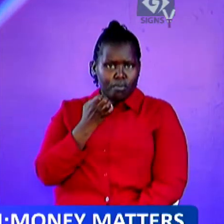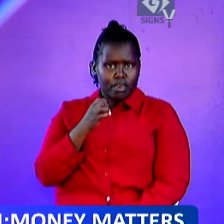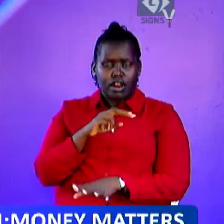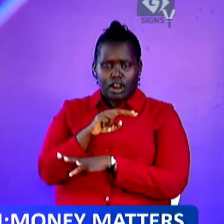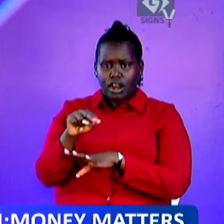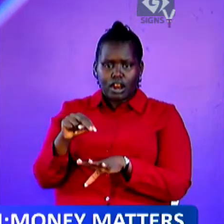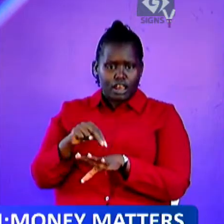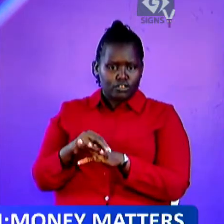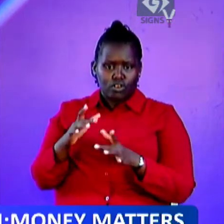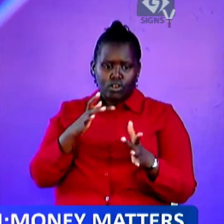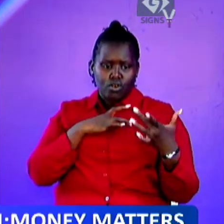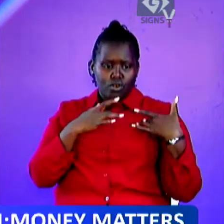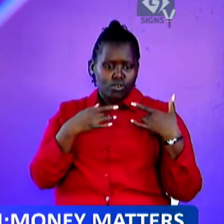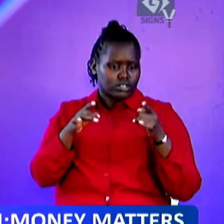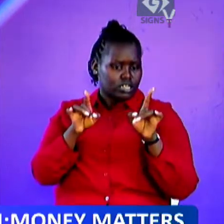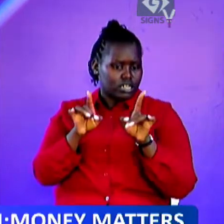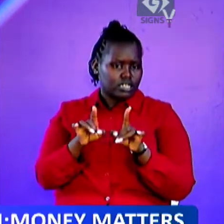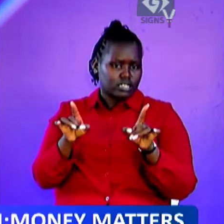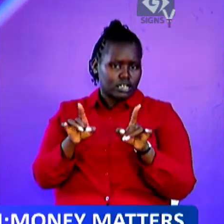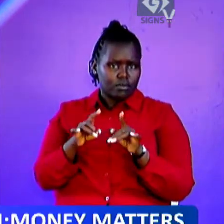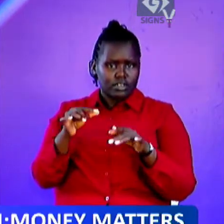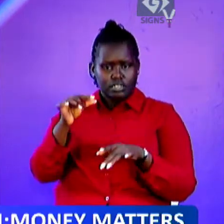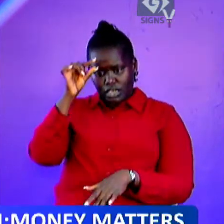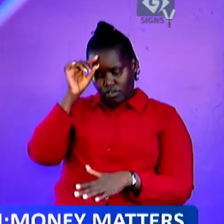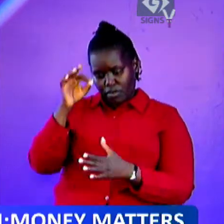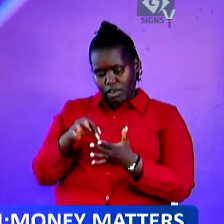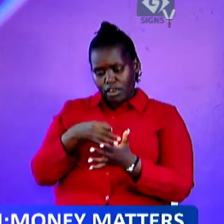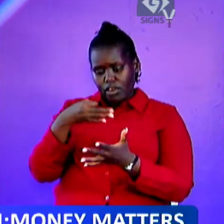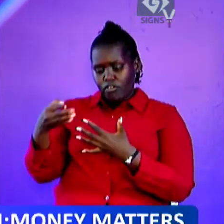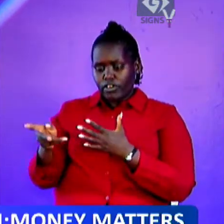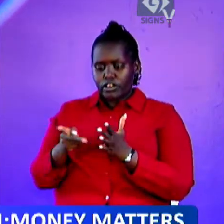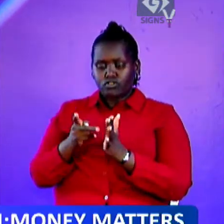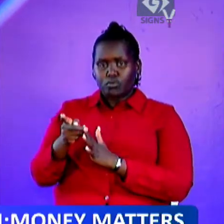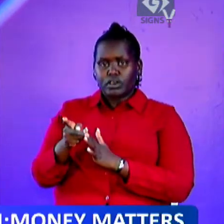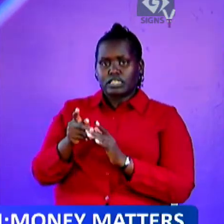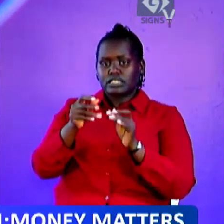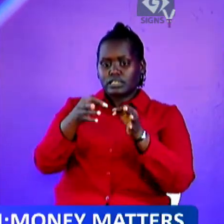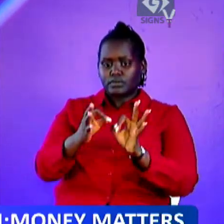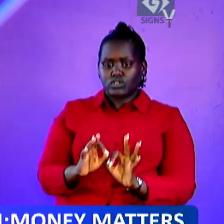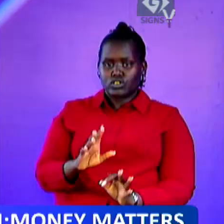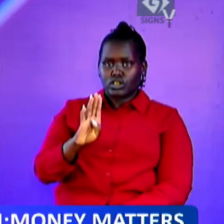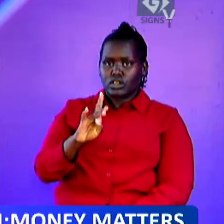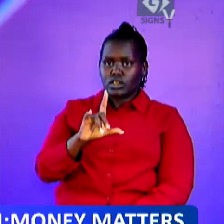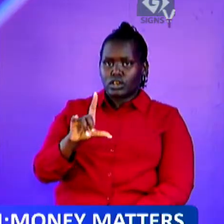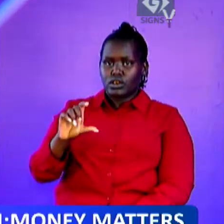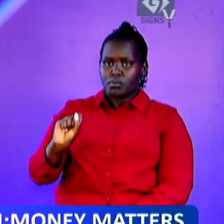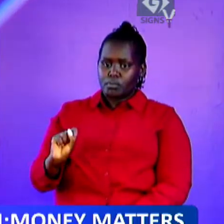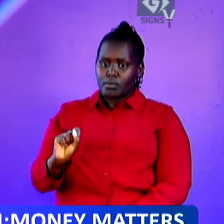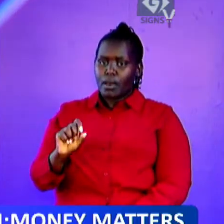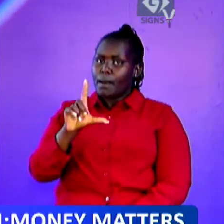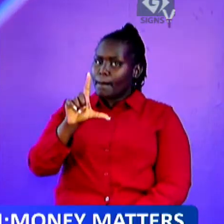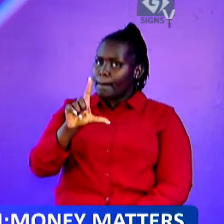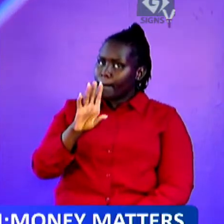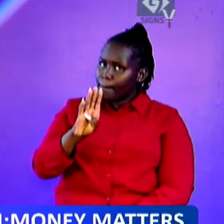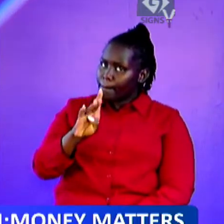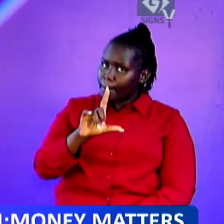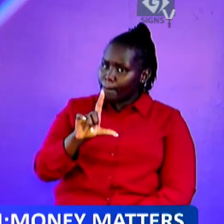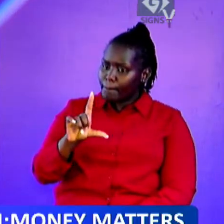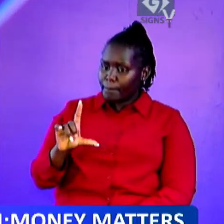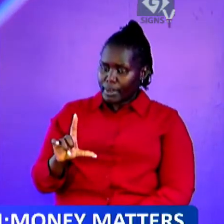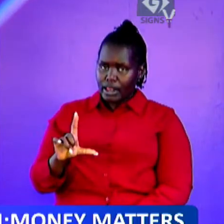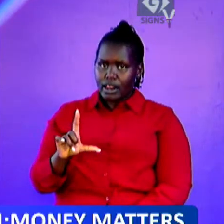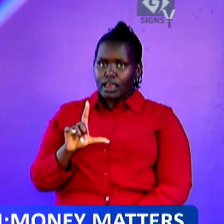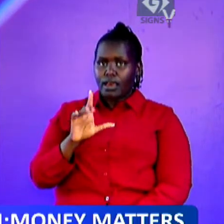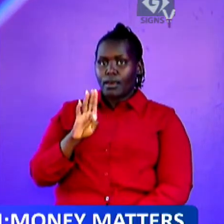same as to the government failing to pay its treasury bills? Or that is totally different? No, that is totally different. One